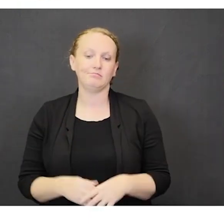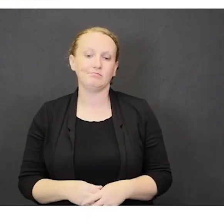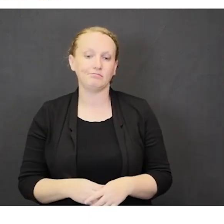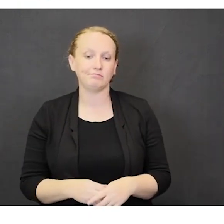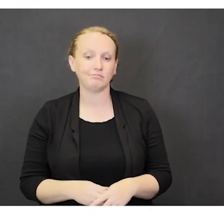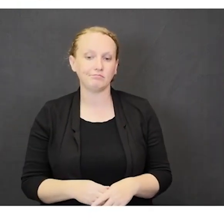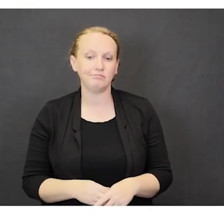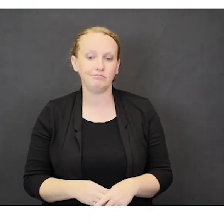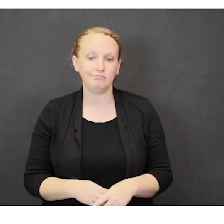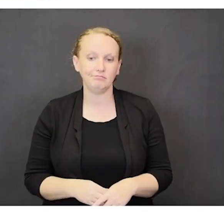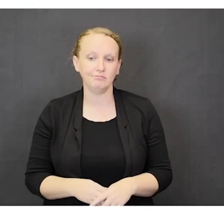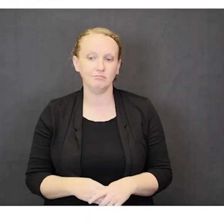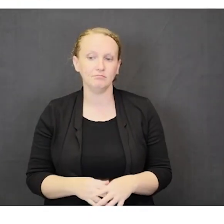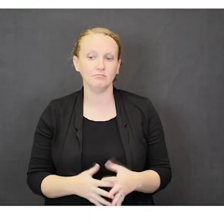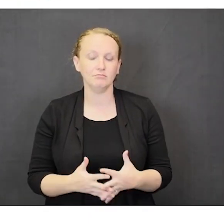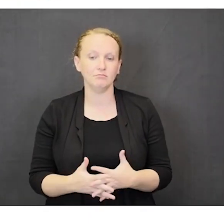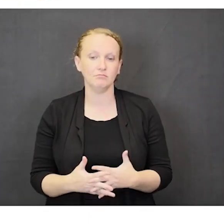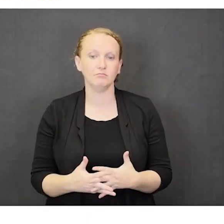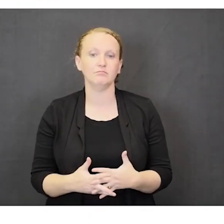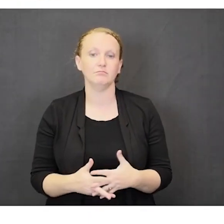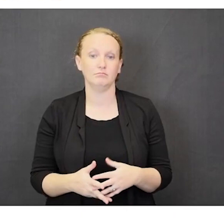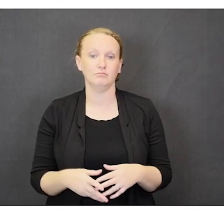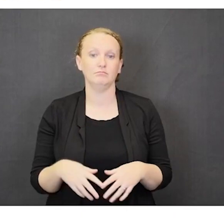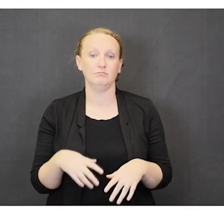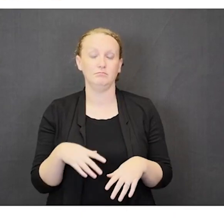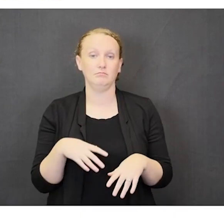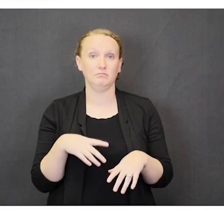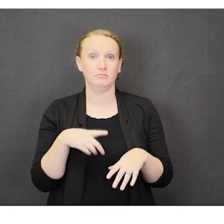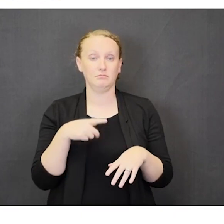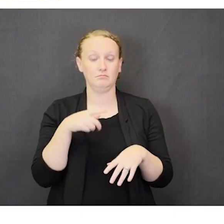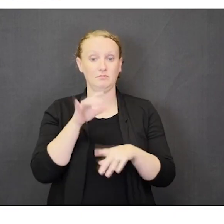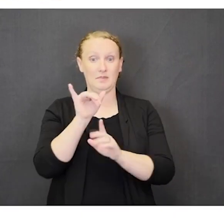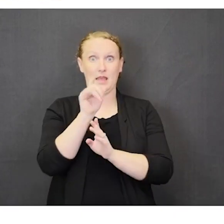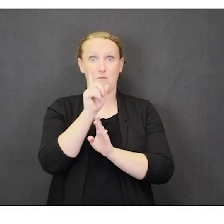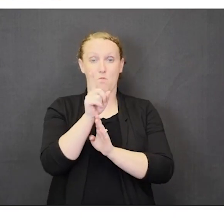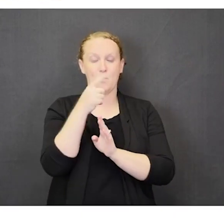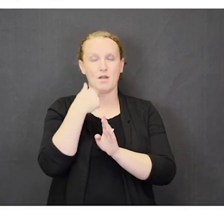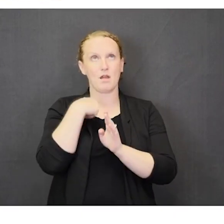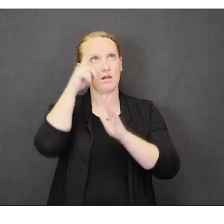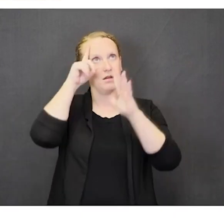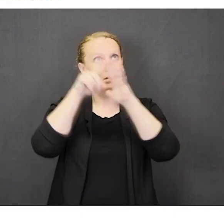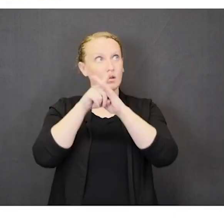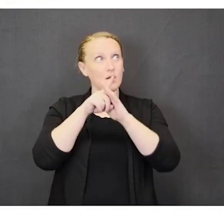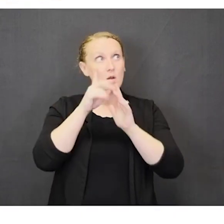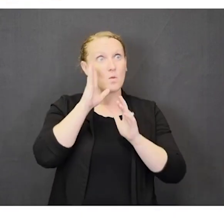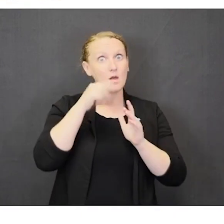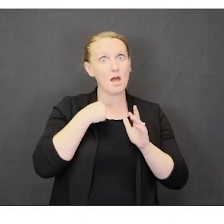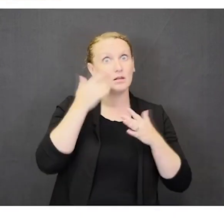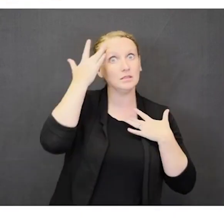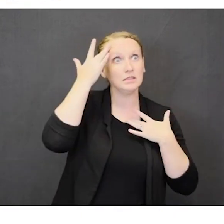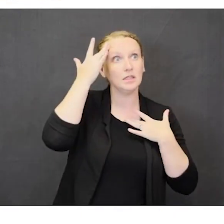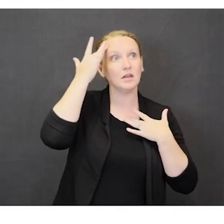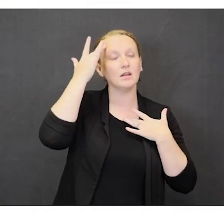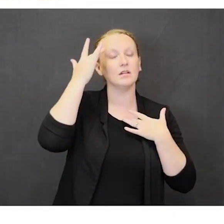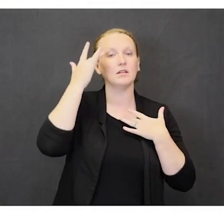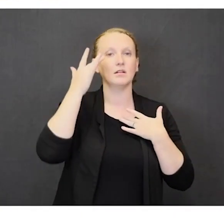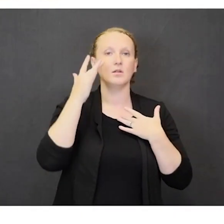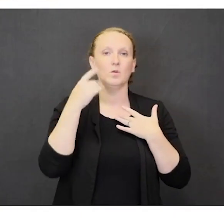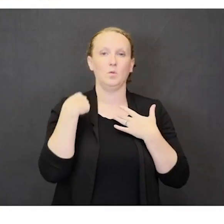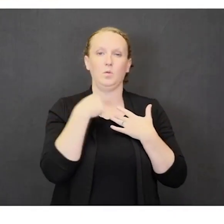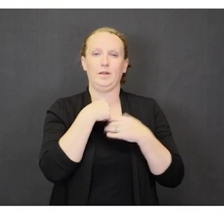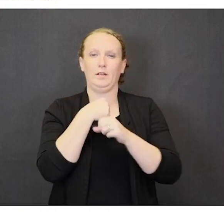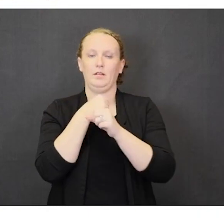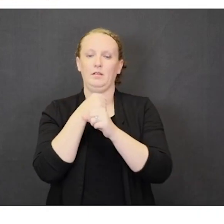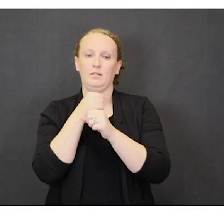own nervous system. We are making an assumption in that moment in our mind around the possibility, and we're actually in